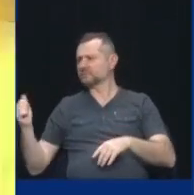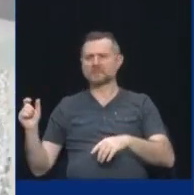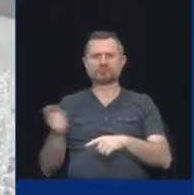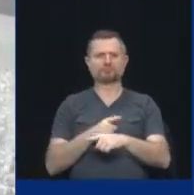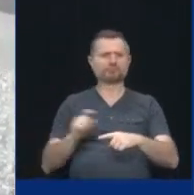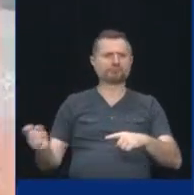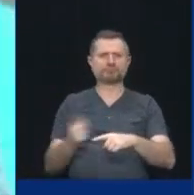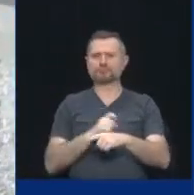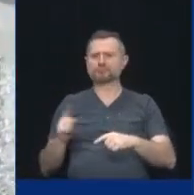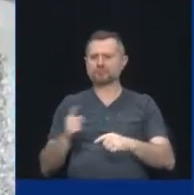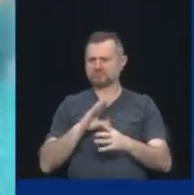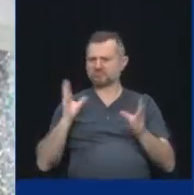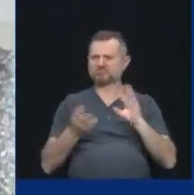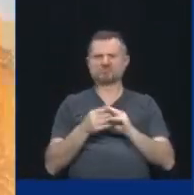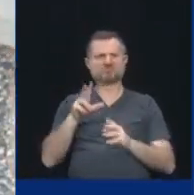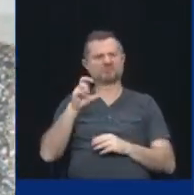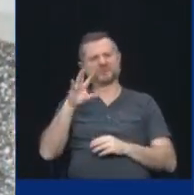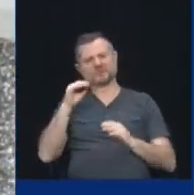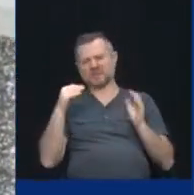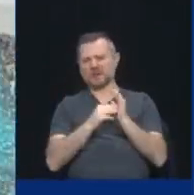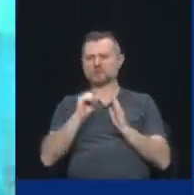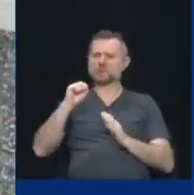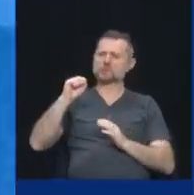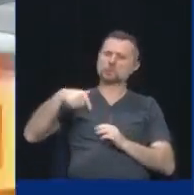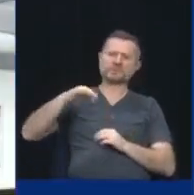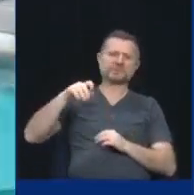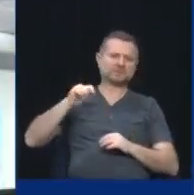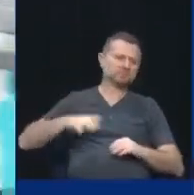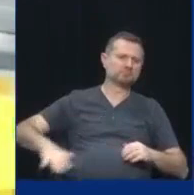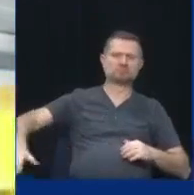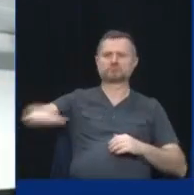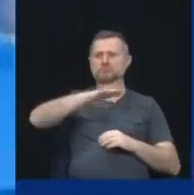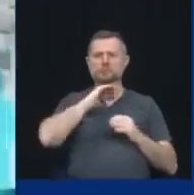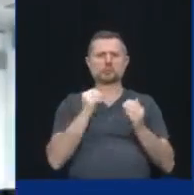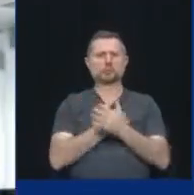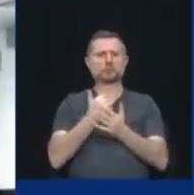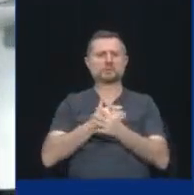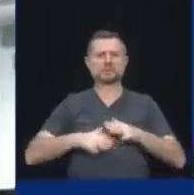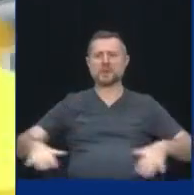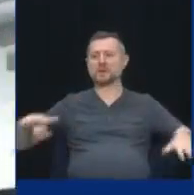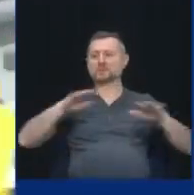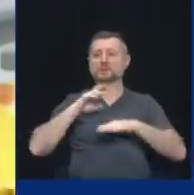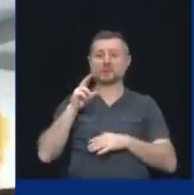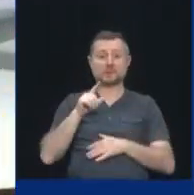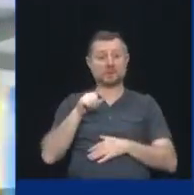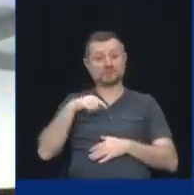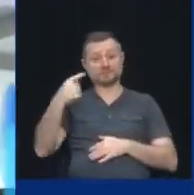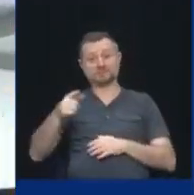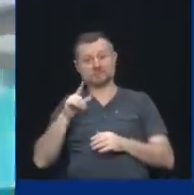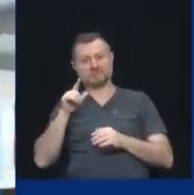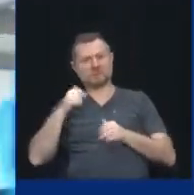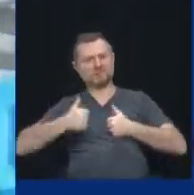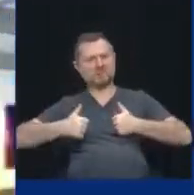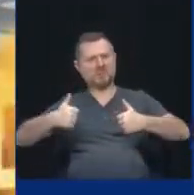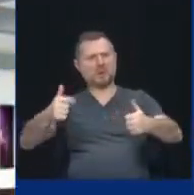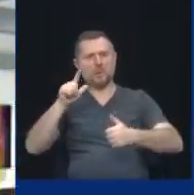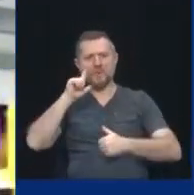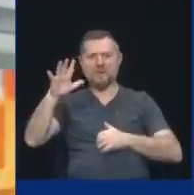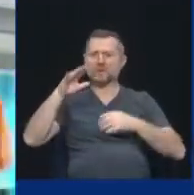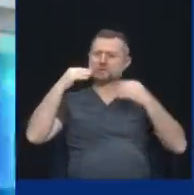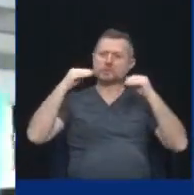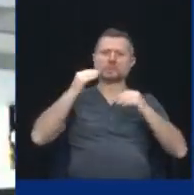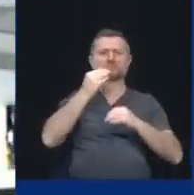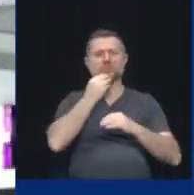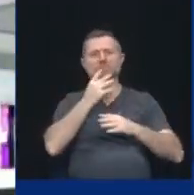includes 350,000 square feet of new space, including 25 retail storefronts and space for pop-up shops to meet the needs of